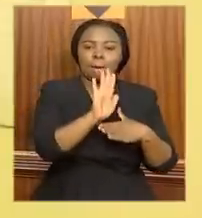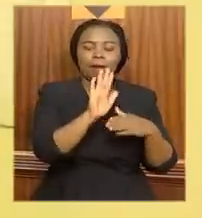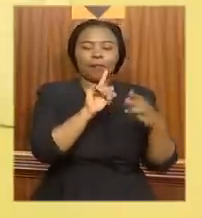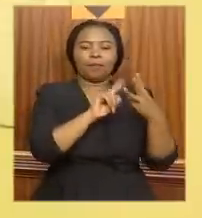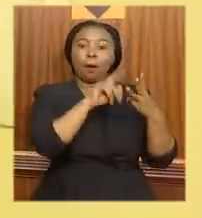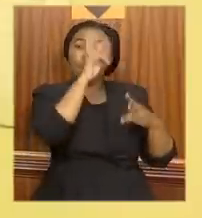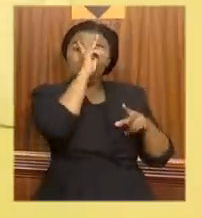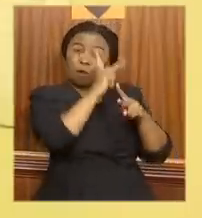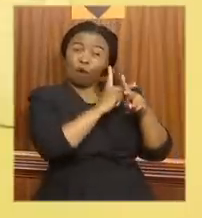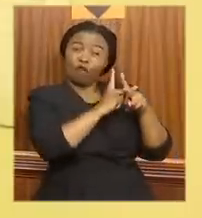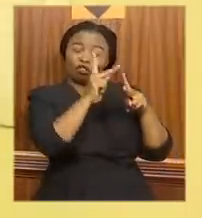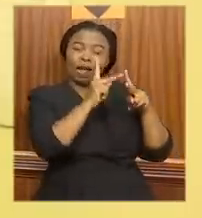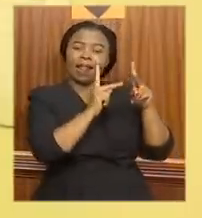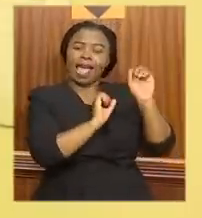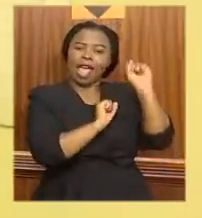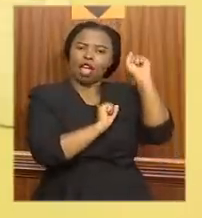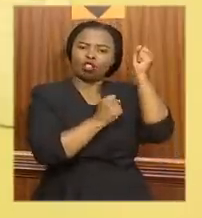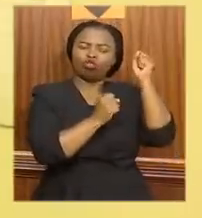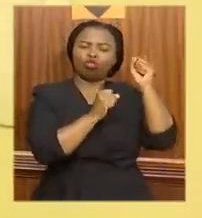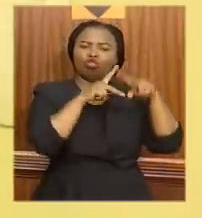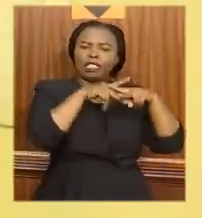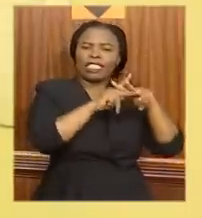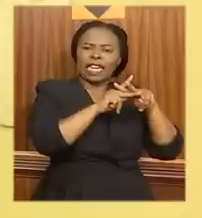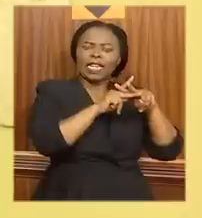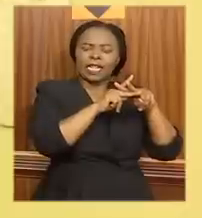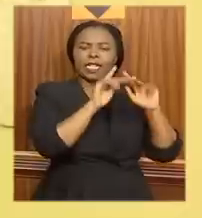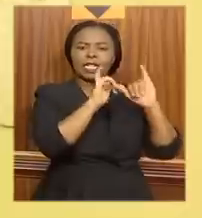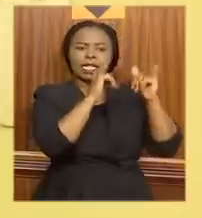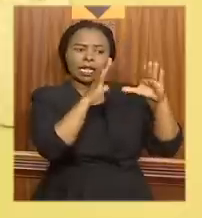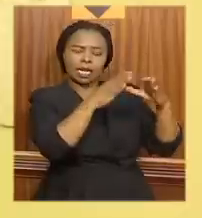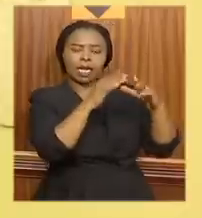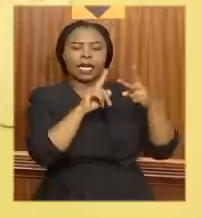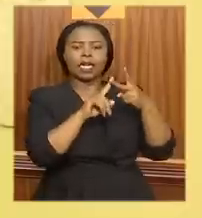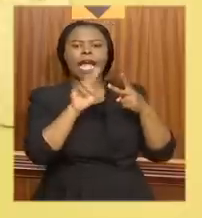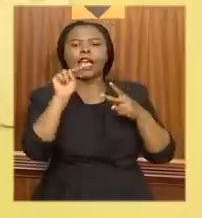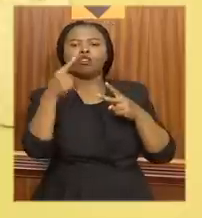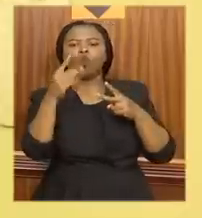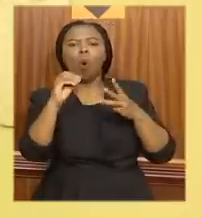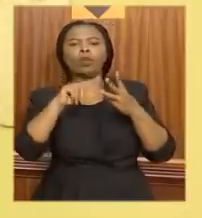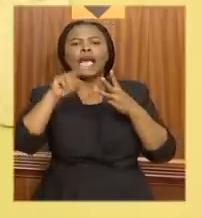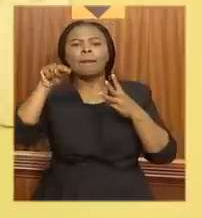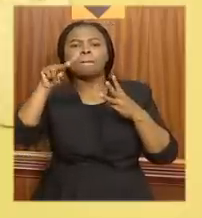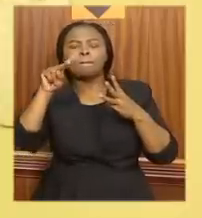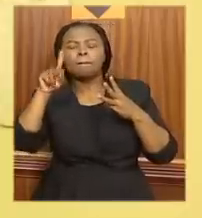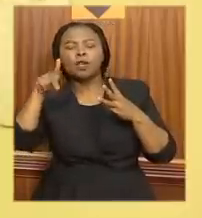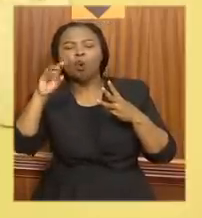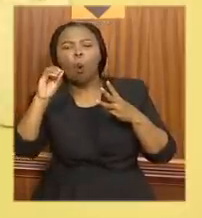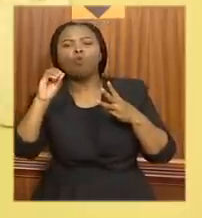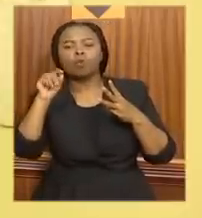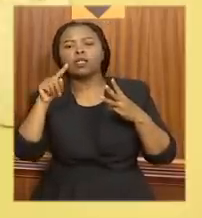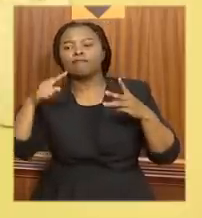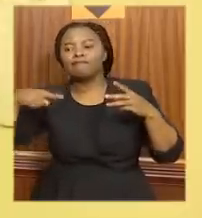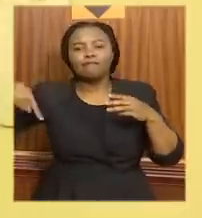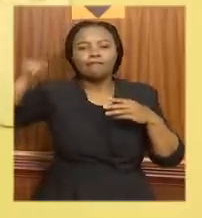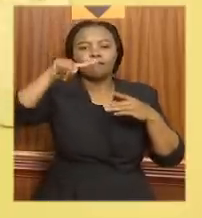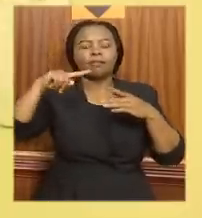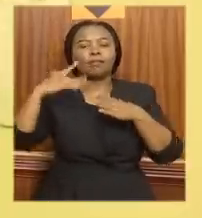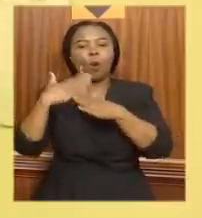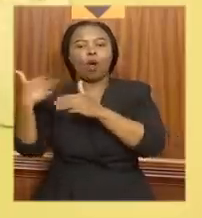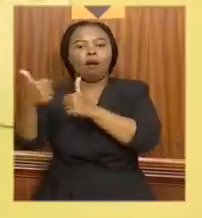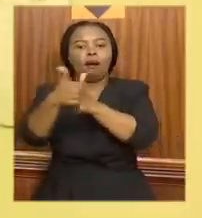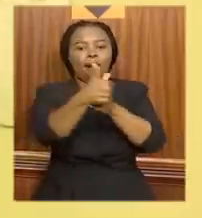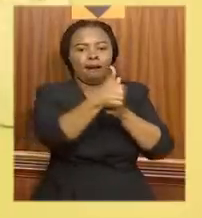engineering entities, and community-based organizations. We'll be able to work together with all